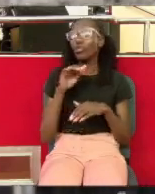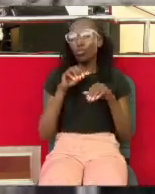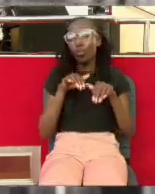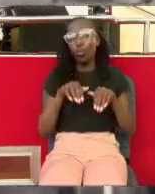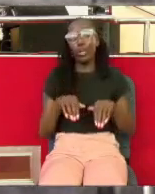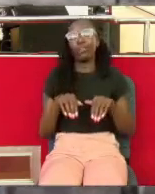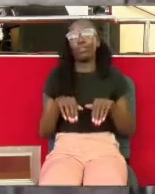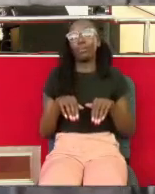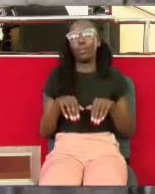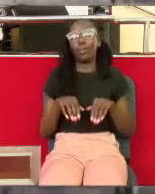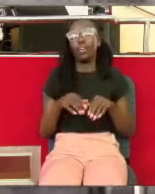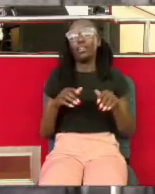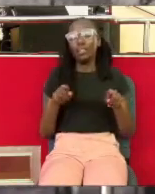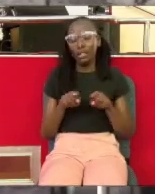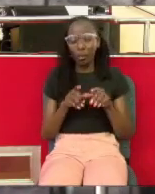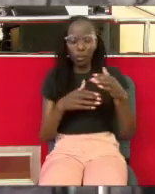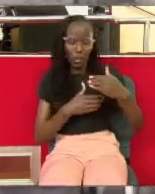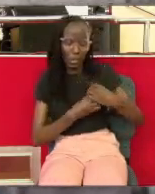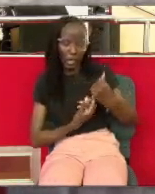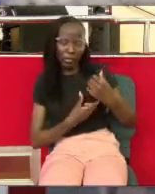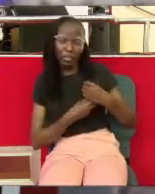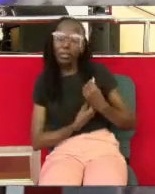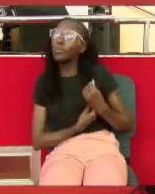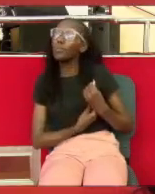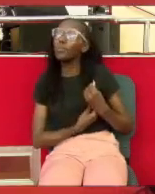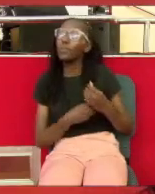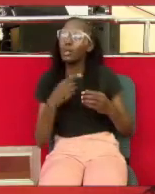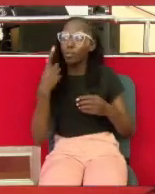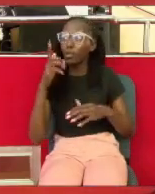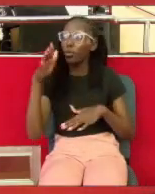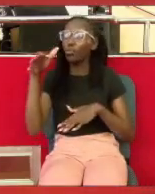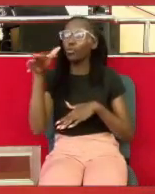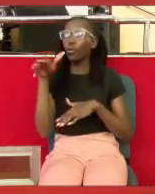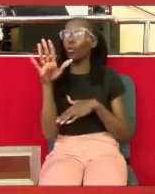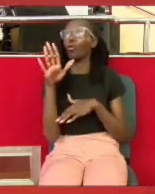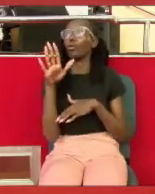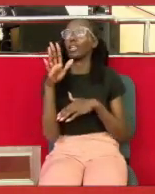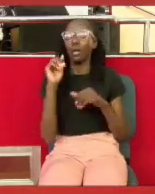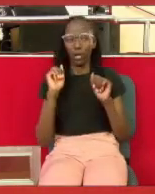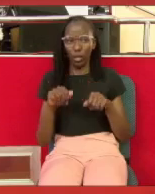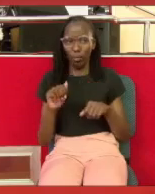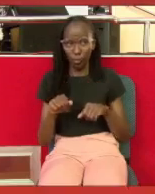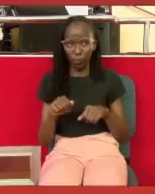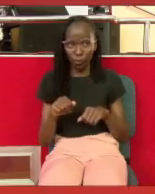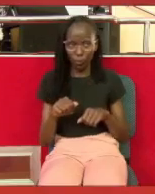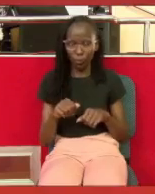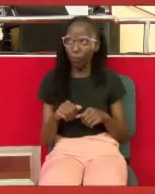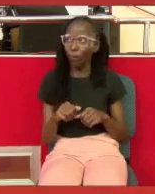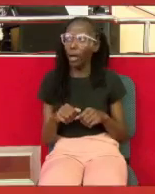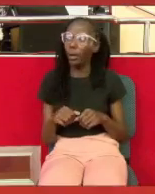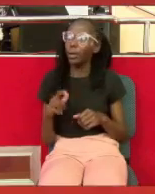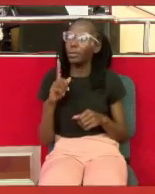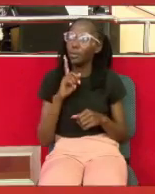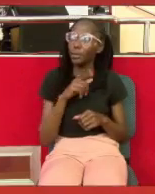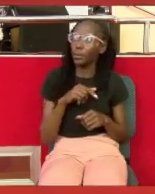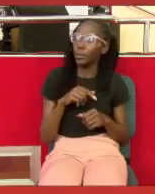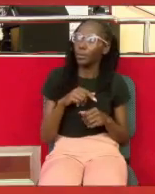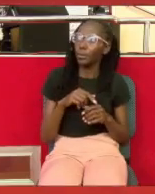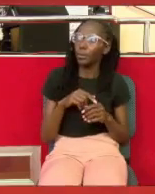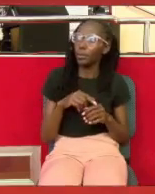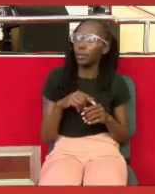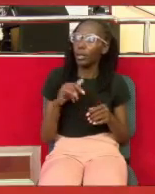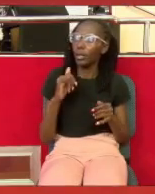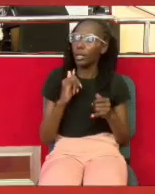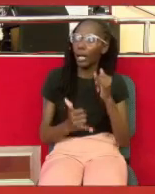and to keep trusting. Because he is well able. Lastly, but not least. Then last